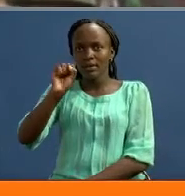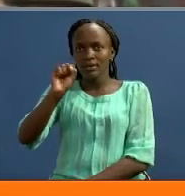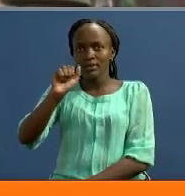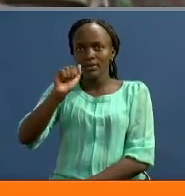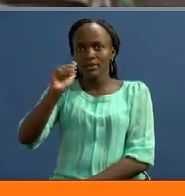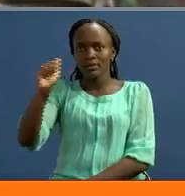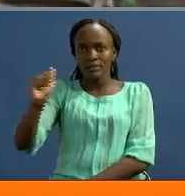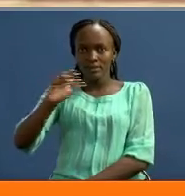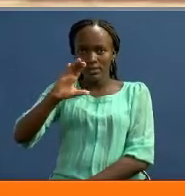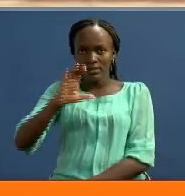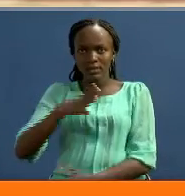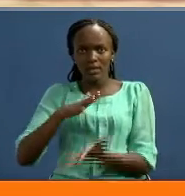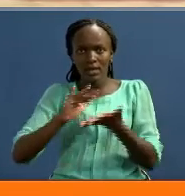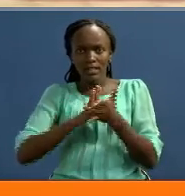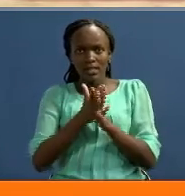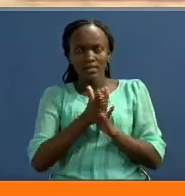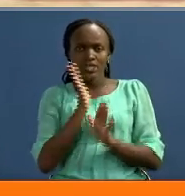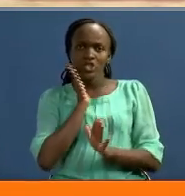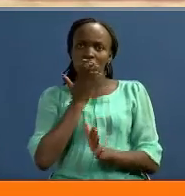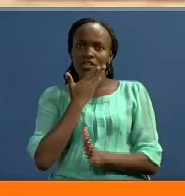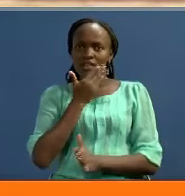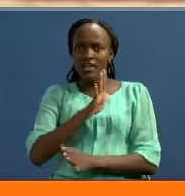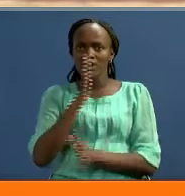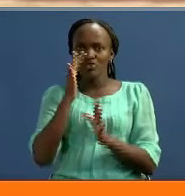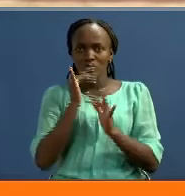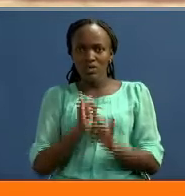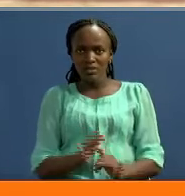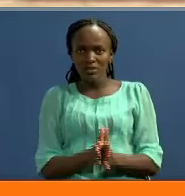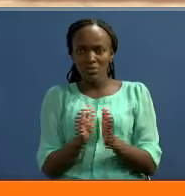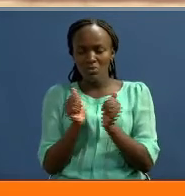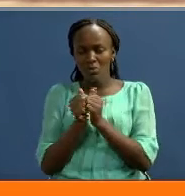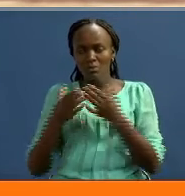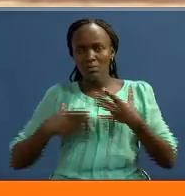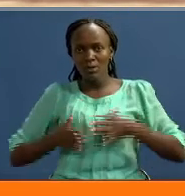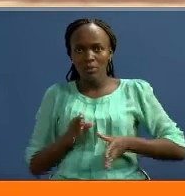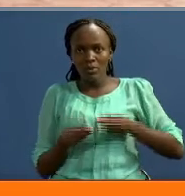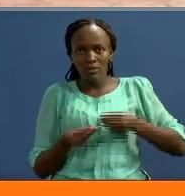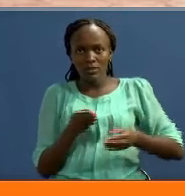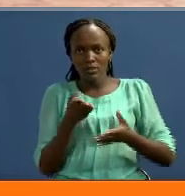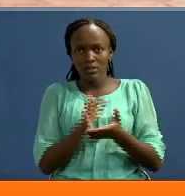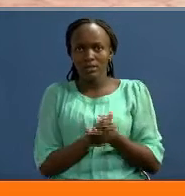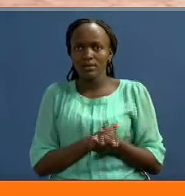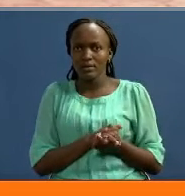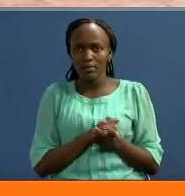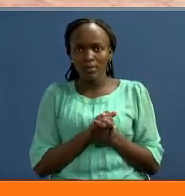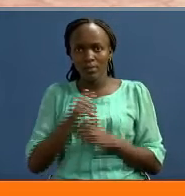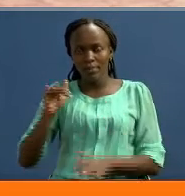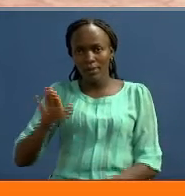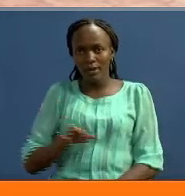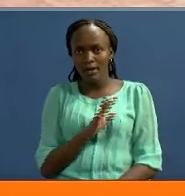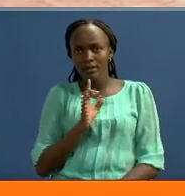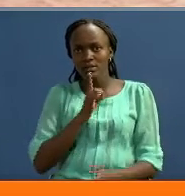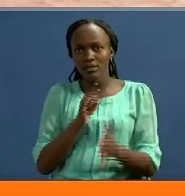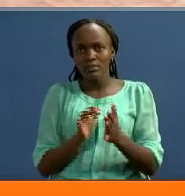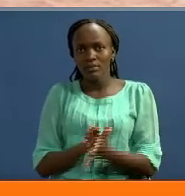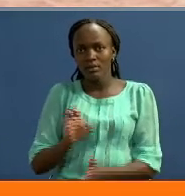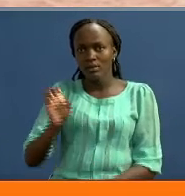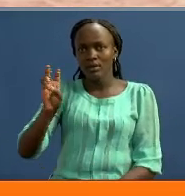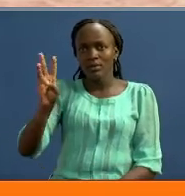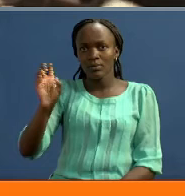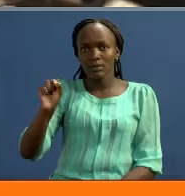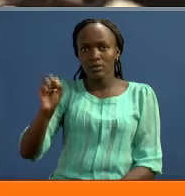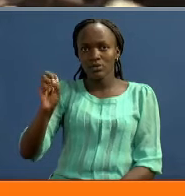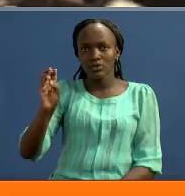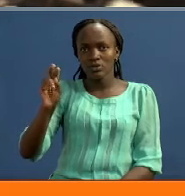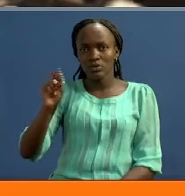himself so as to get a nomination slot to represent people with disability in Parliament. Speaking in Ewaso